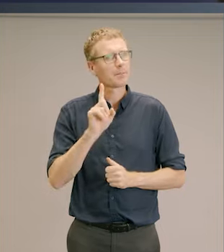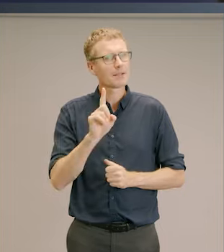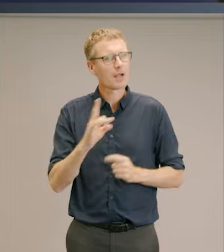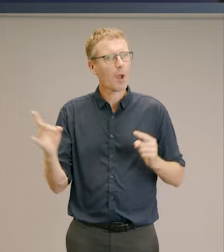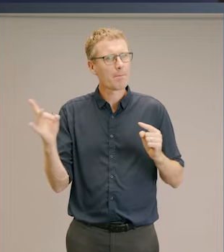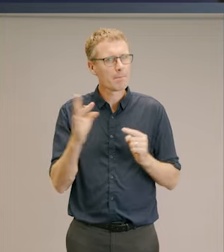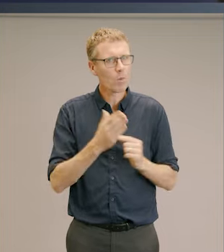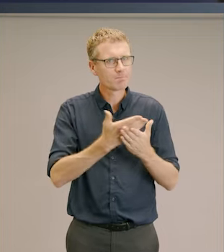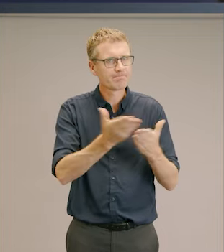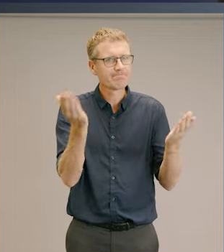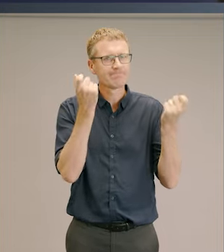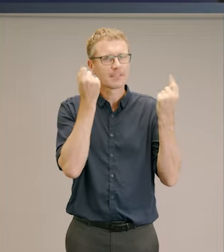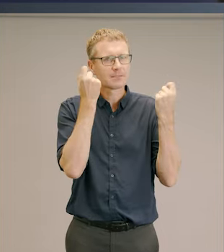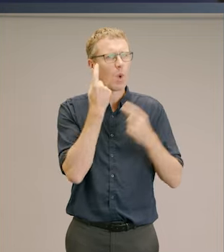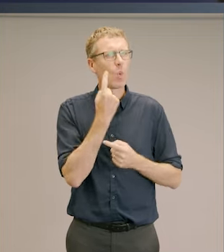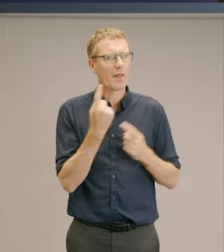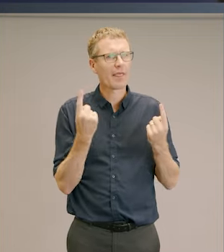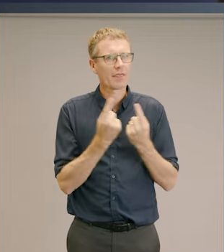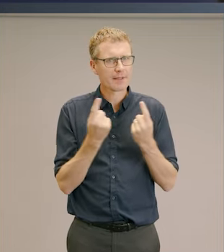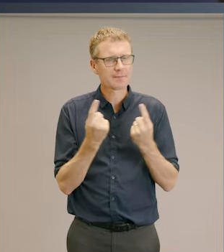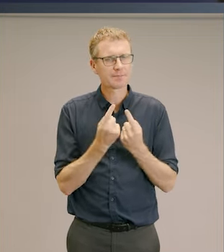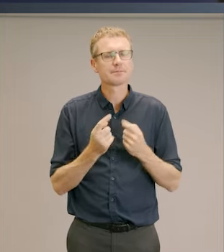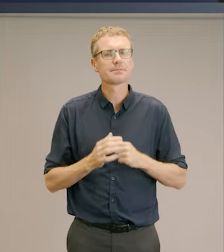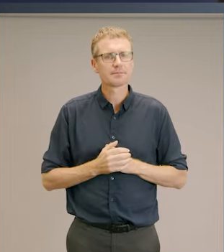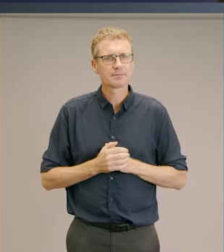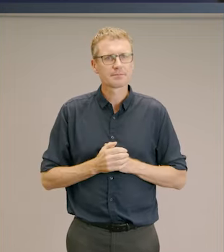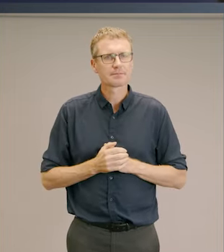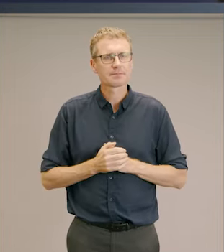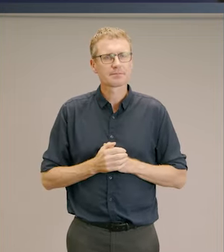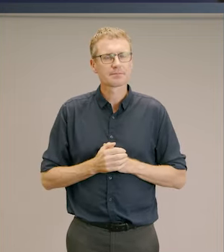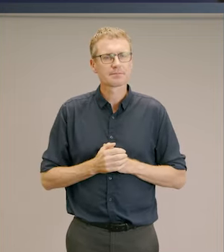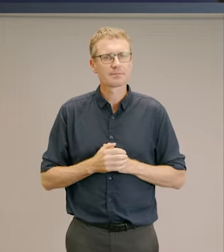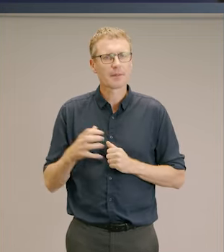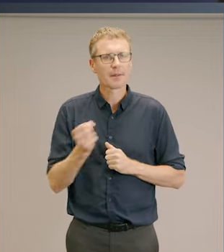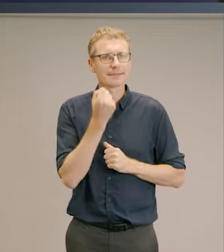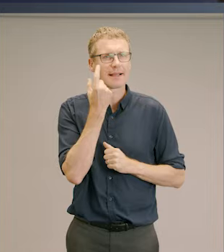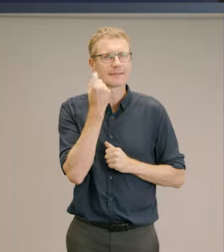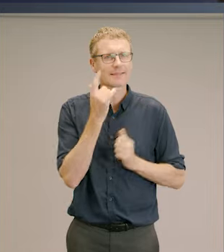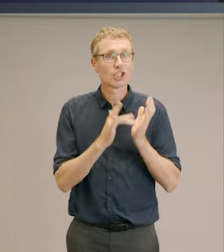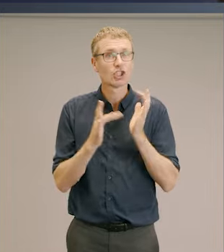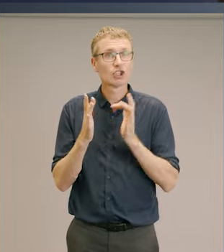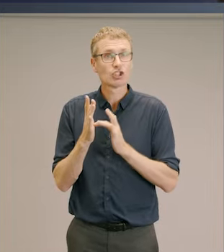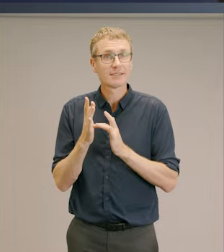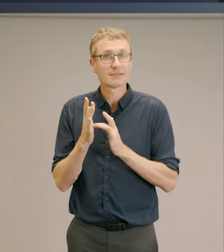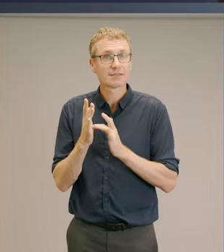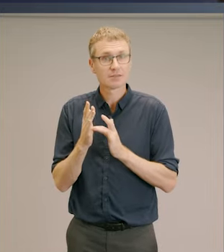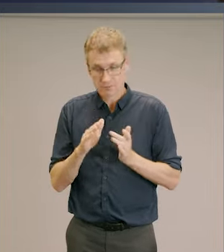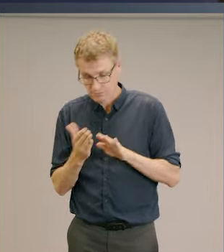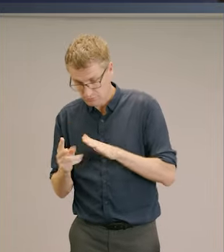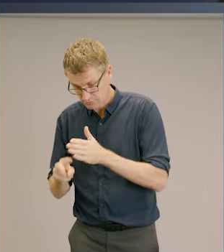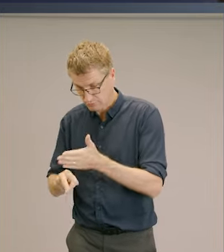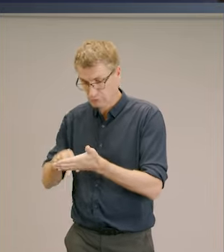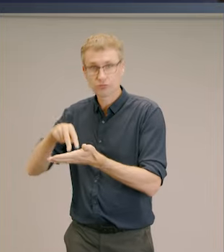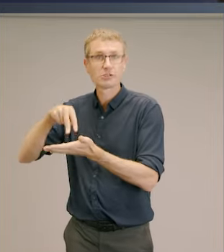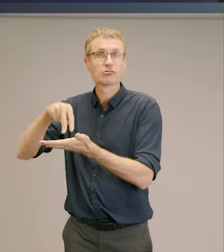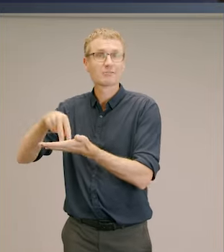But there's an important distinction that we need to make here. We need to understand that the resurrection of